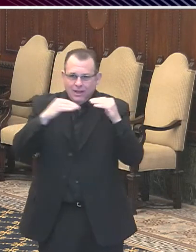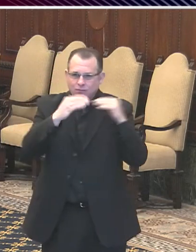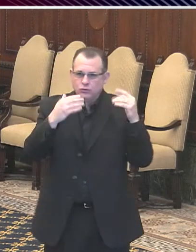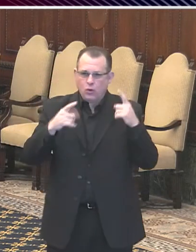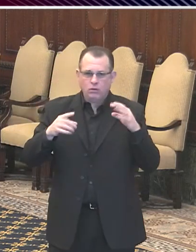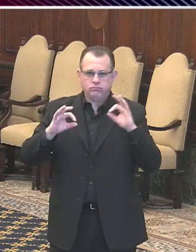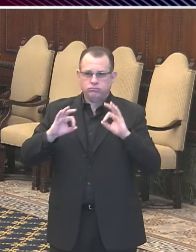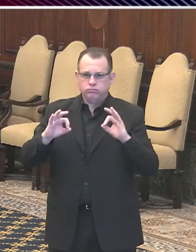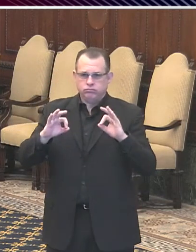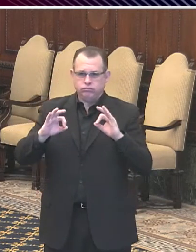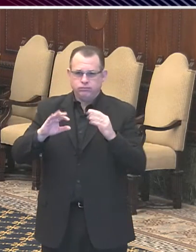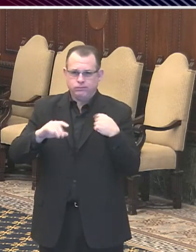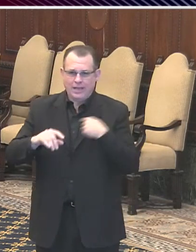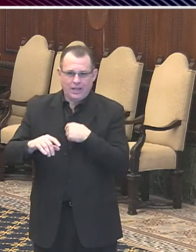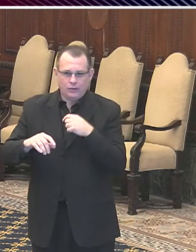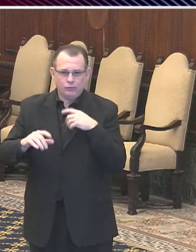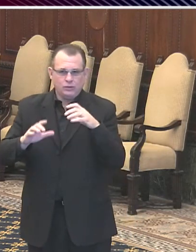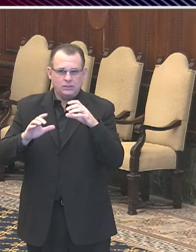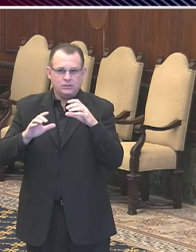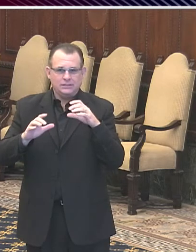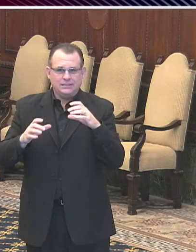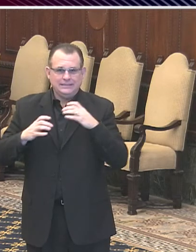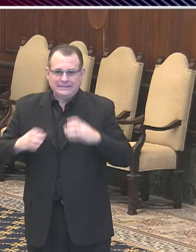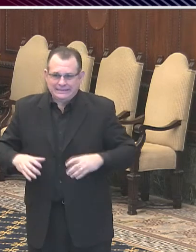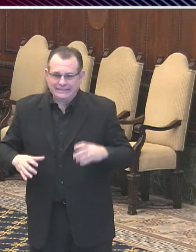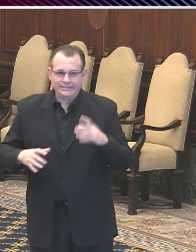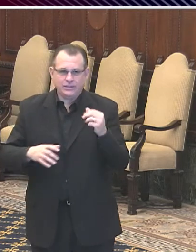keep our citizens and residents safe.